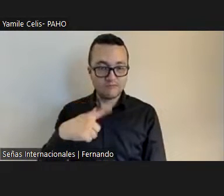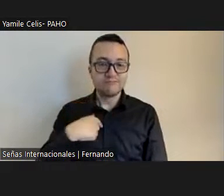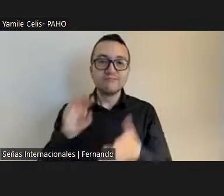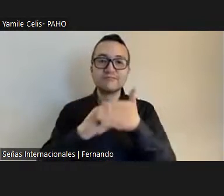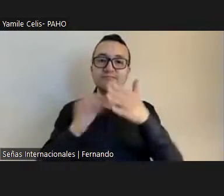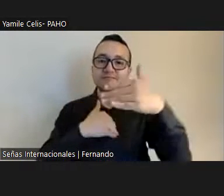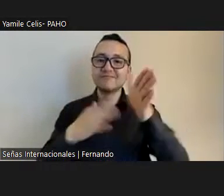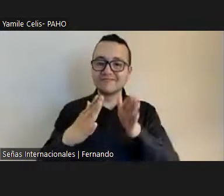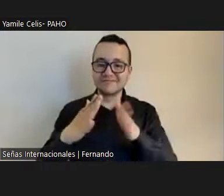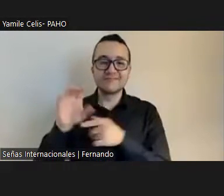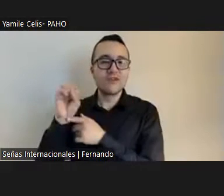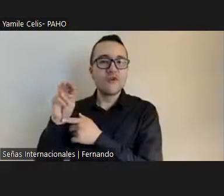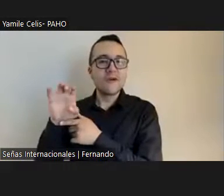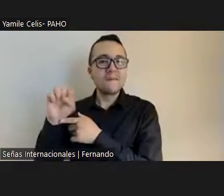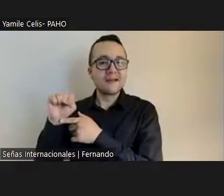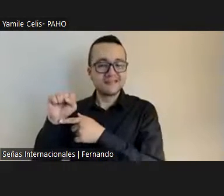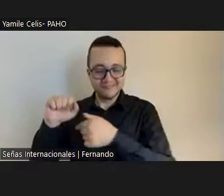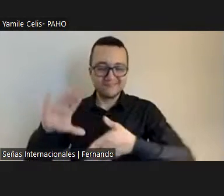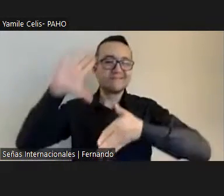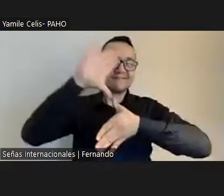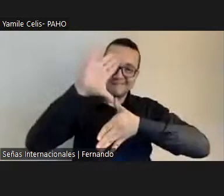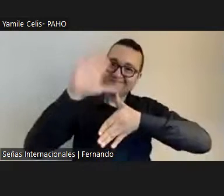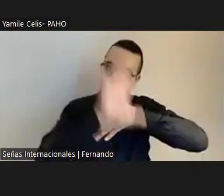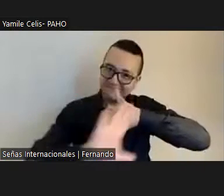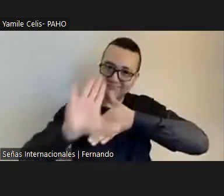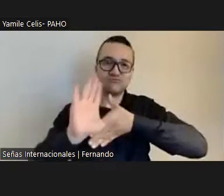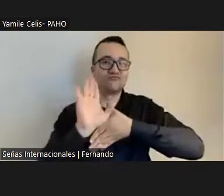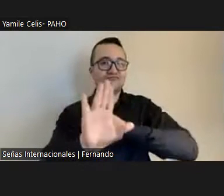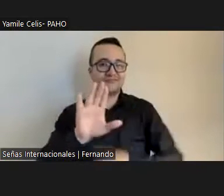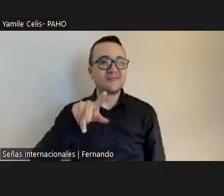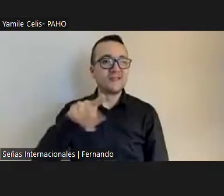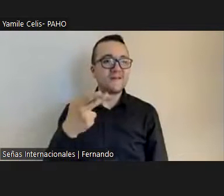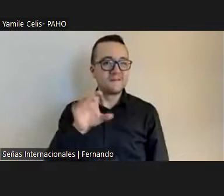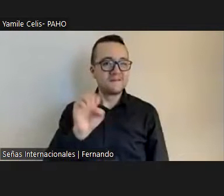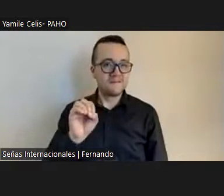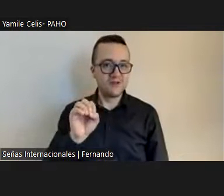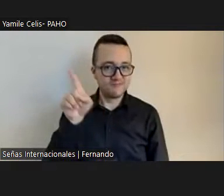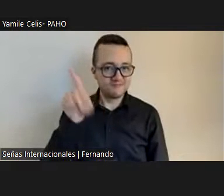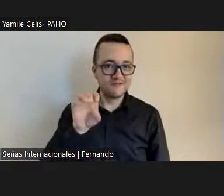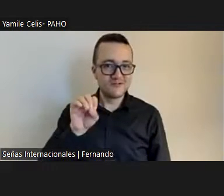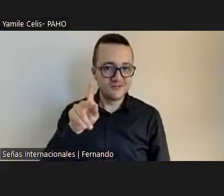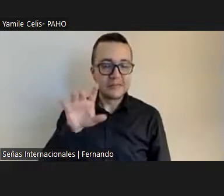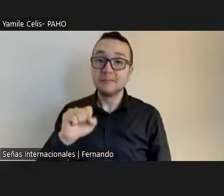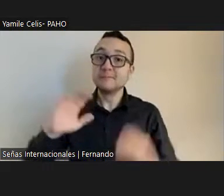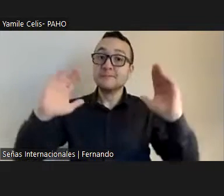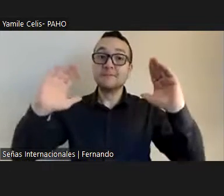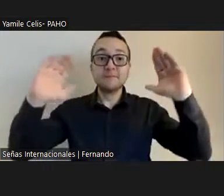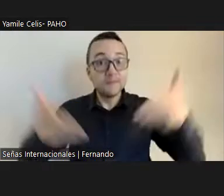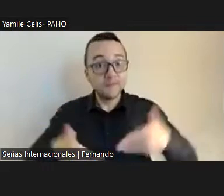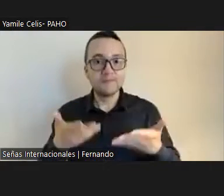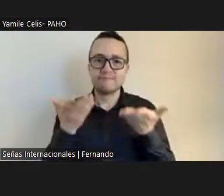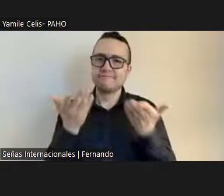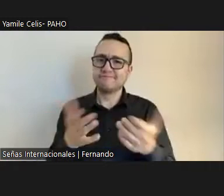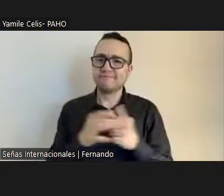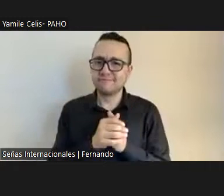regional office les damos una cordial from the World Health Organization to the Americas. We warmly welcome tan you relevante para